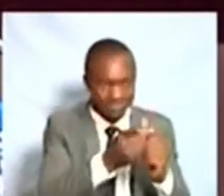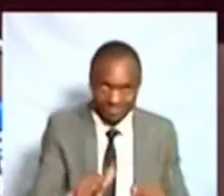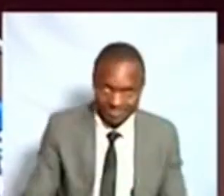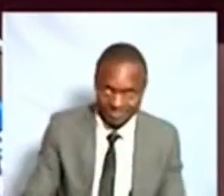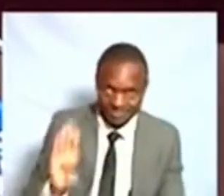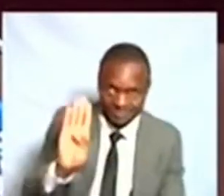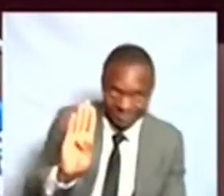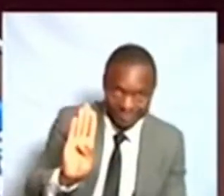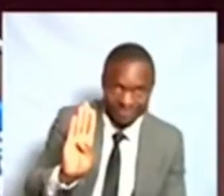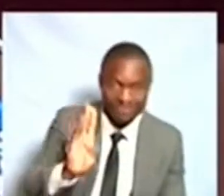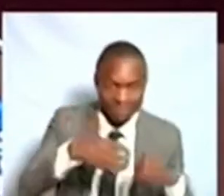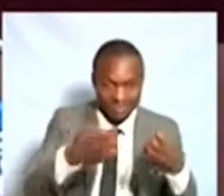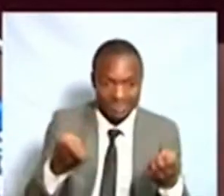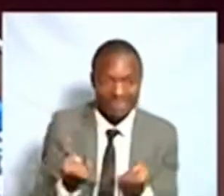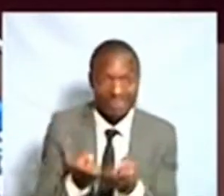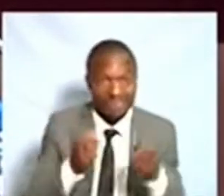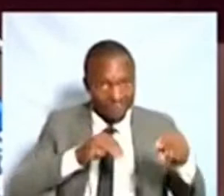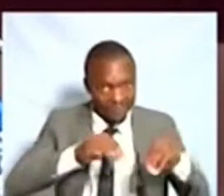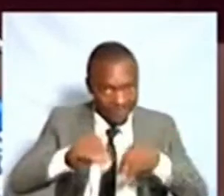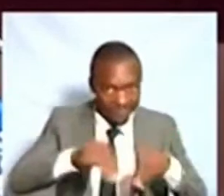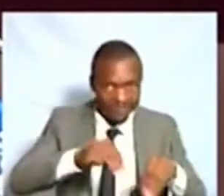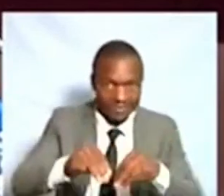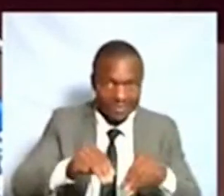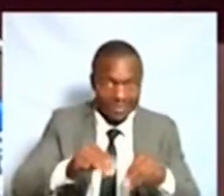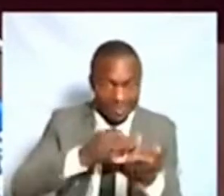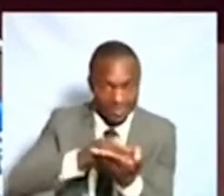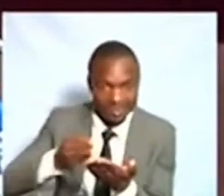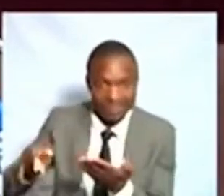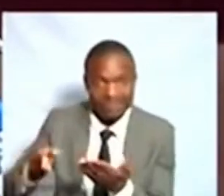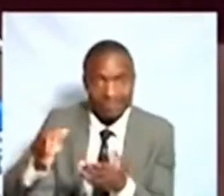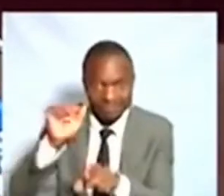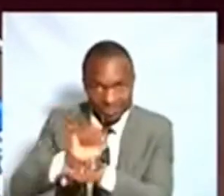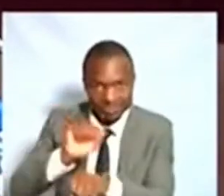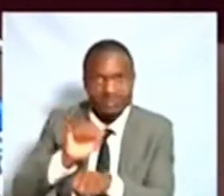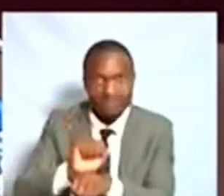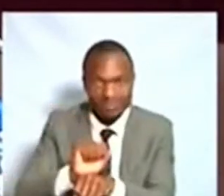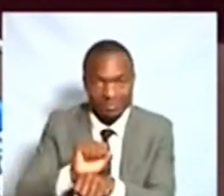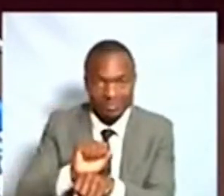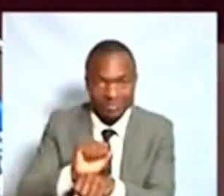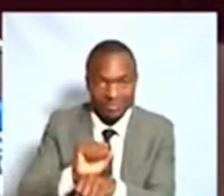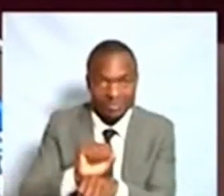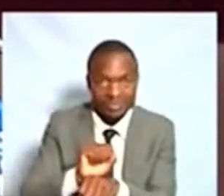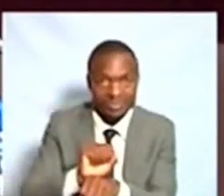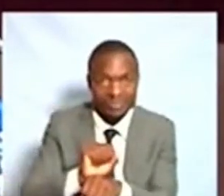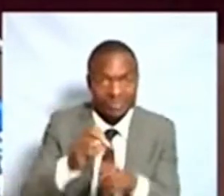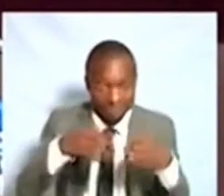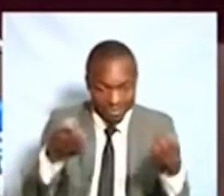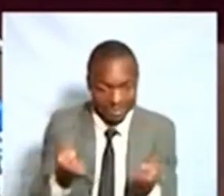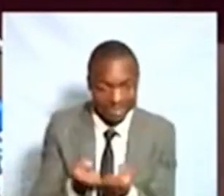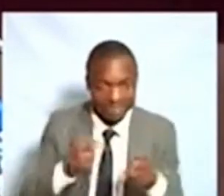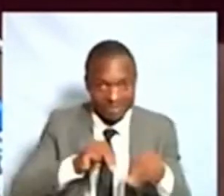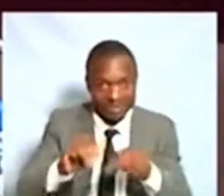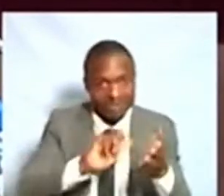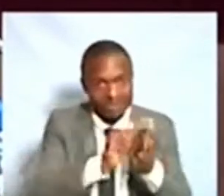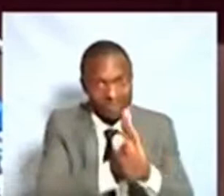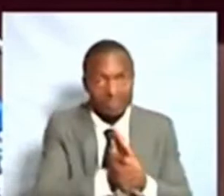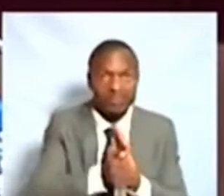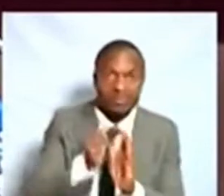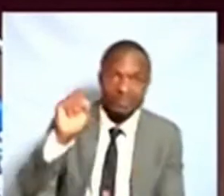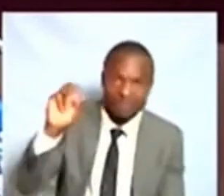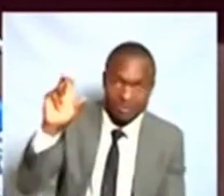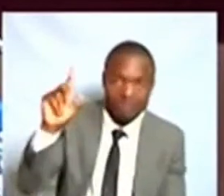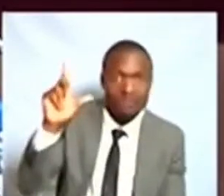B. Environmental management, failure to operate dump site. The Environmental Management Act number 12